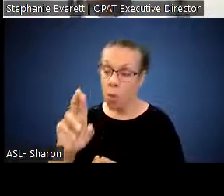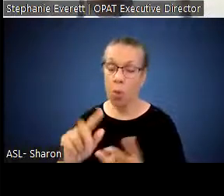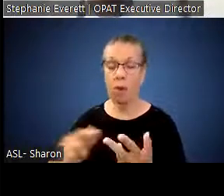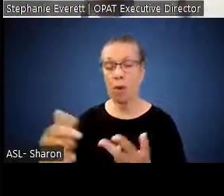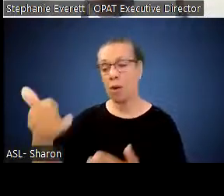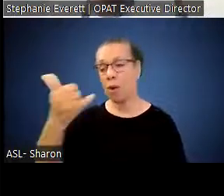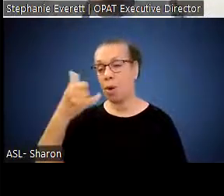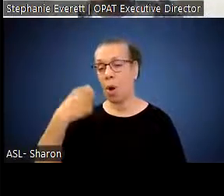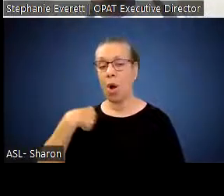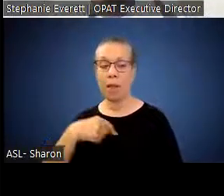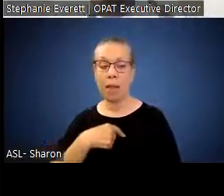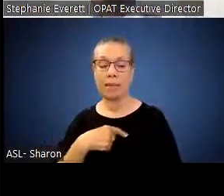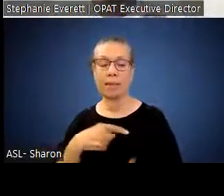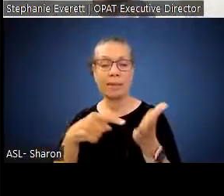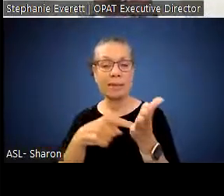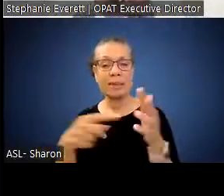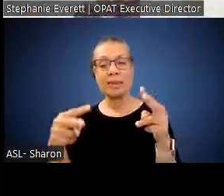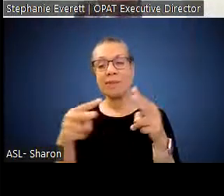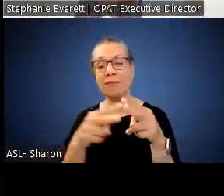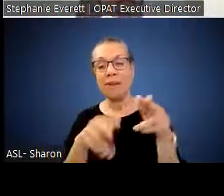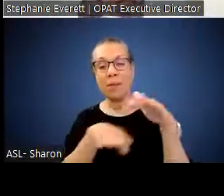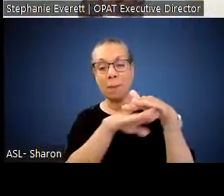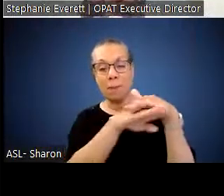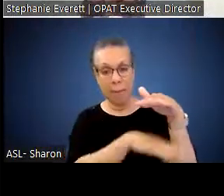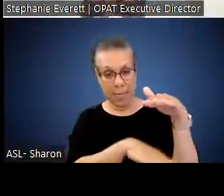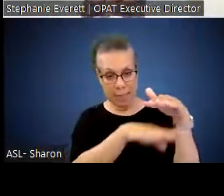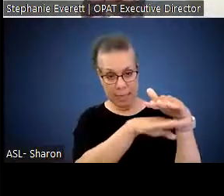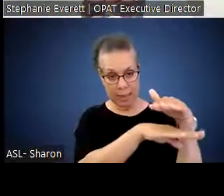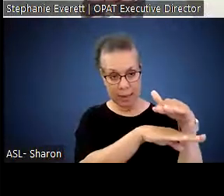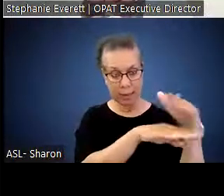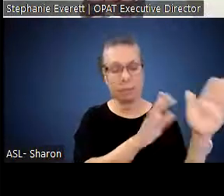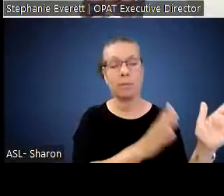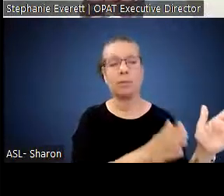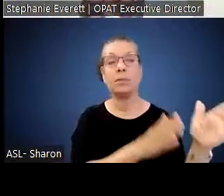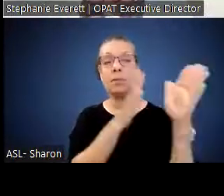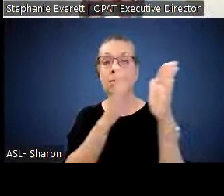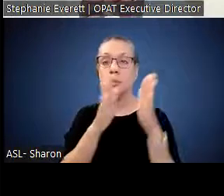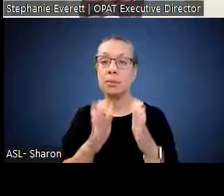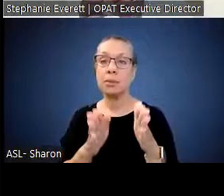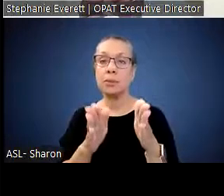as basic as it can be for this one. And then we have a